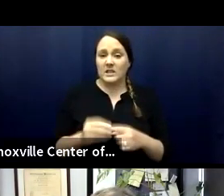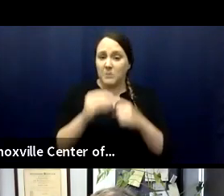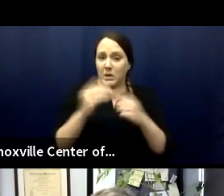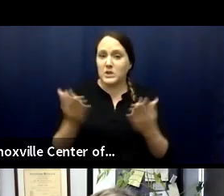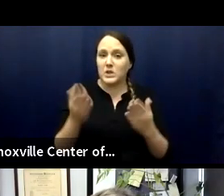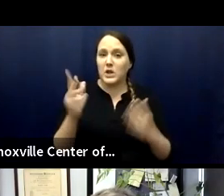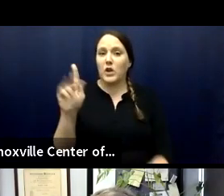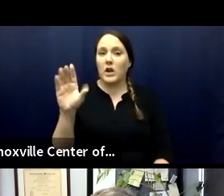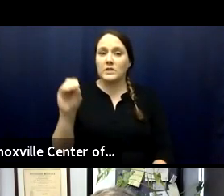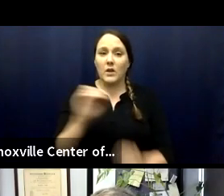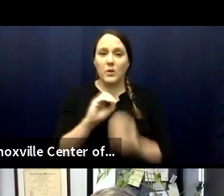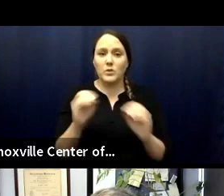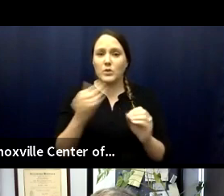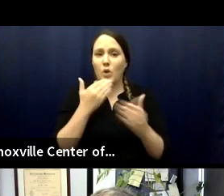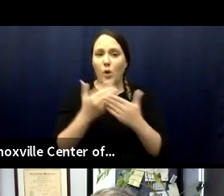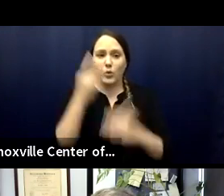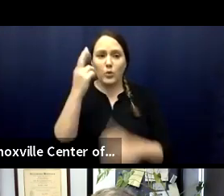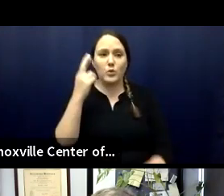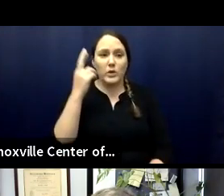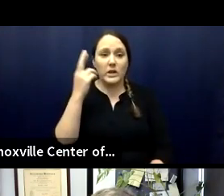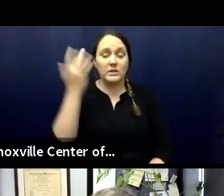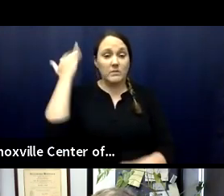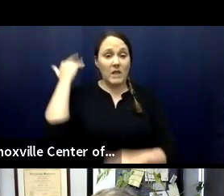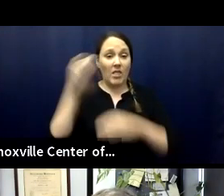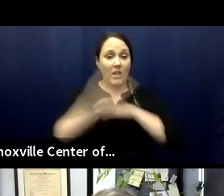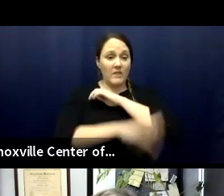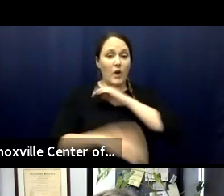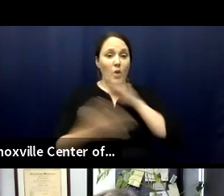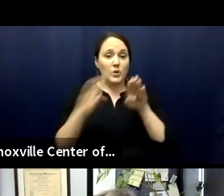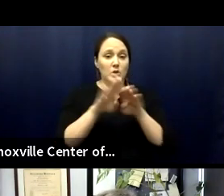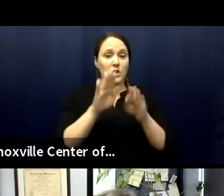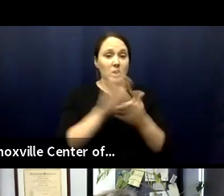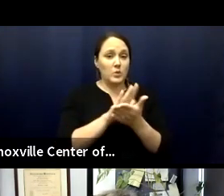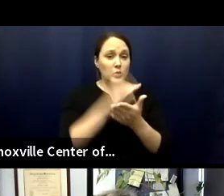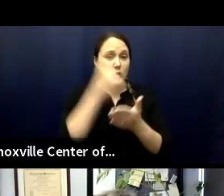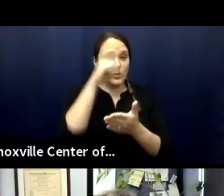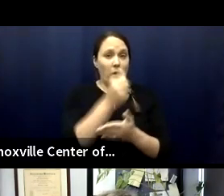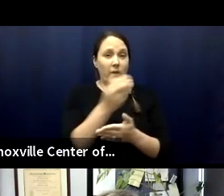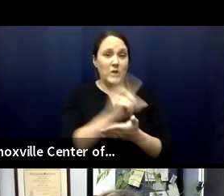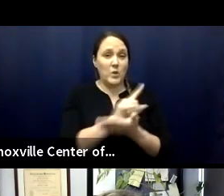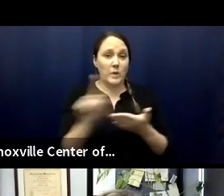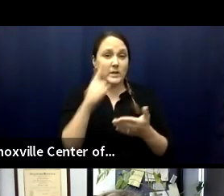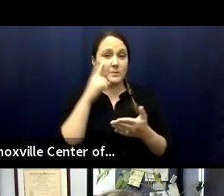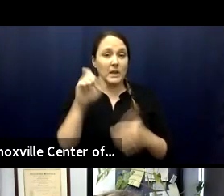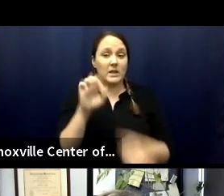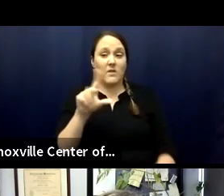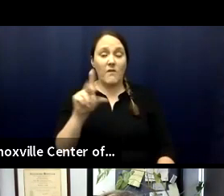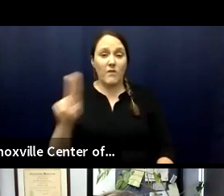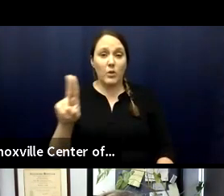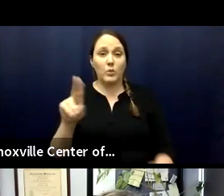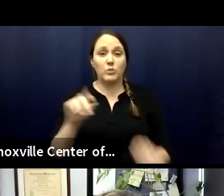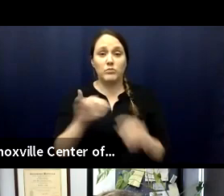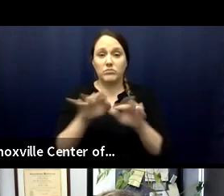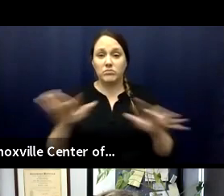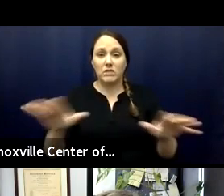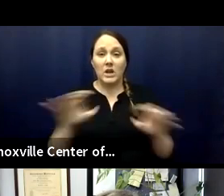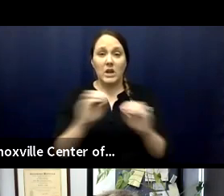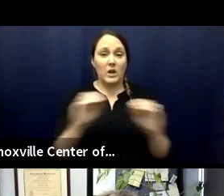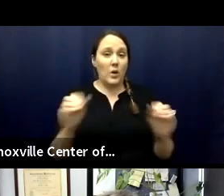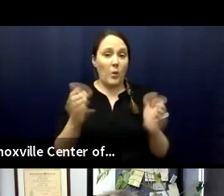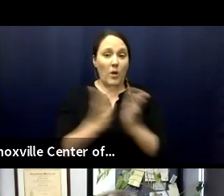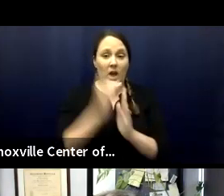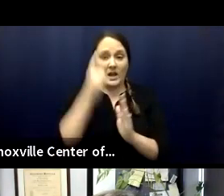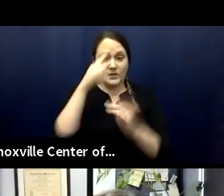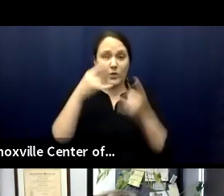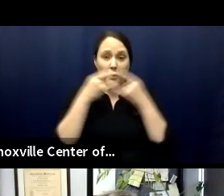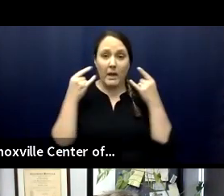reason. Last fall, we shut down the schools for a couple of weeks because of the flu virus going around. Nobody asked for masks then,